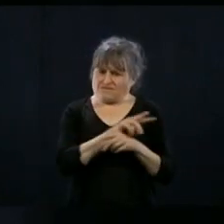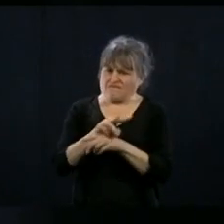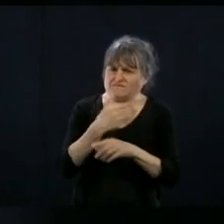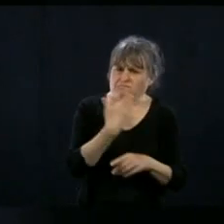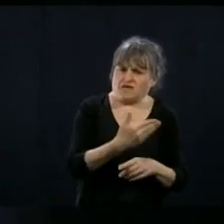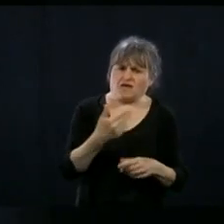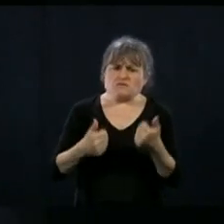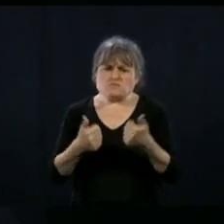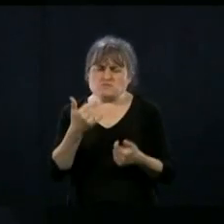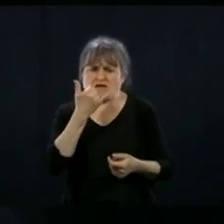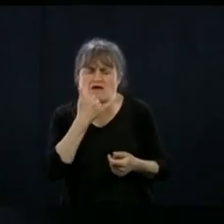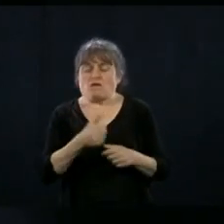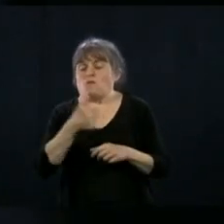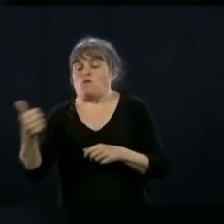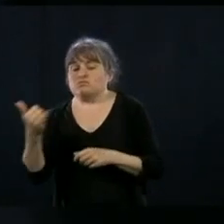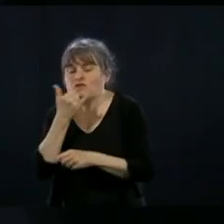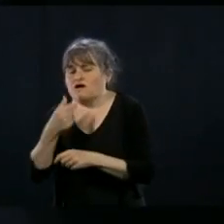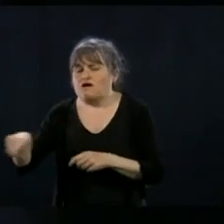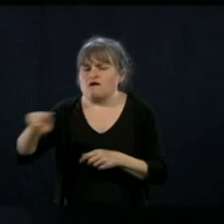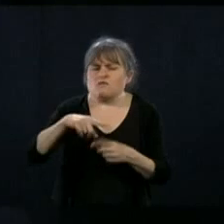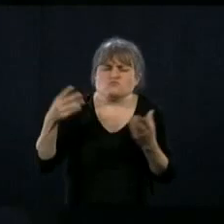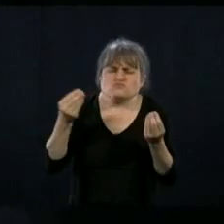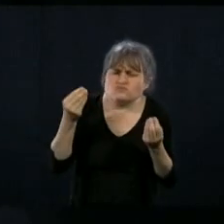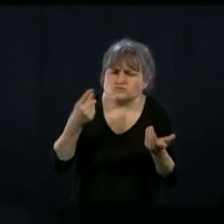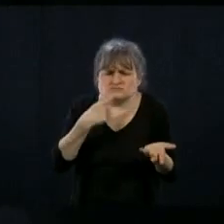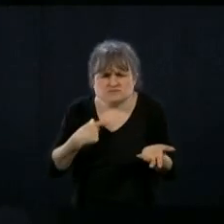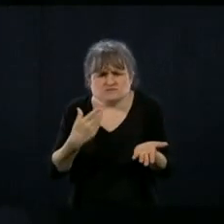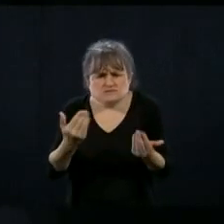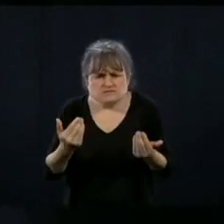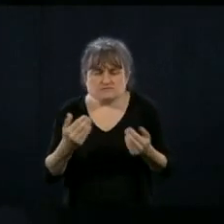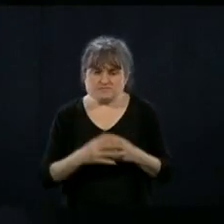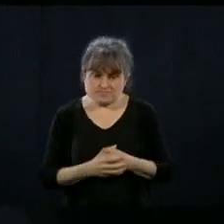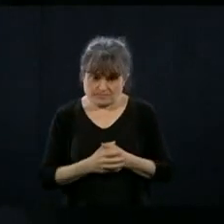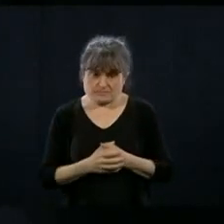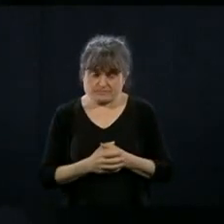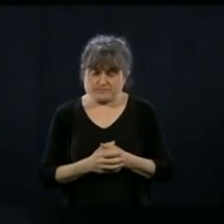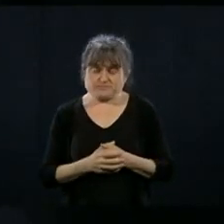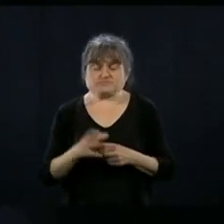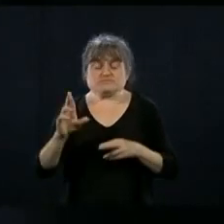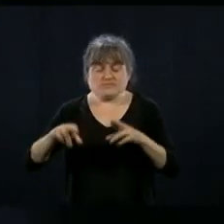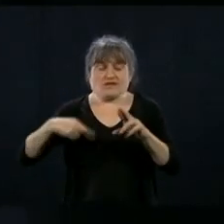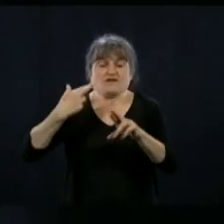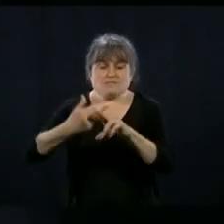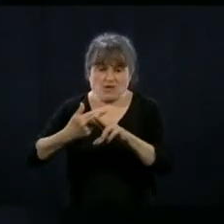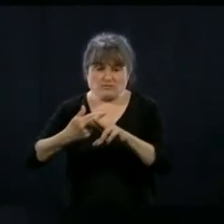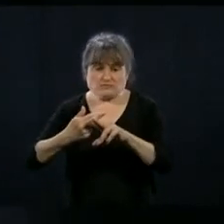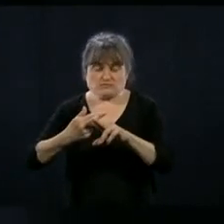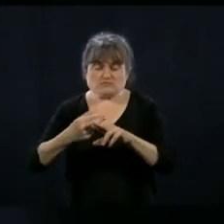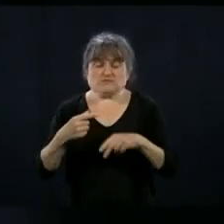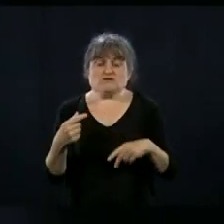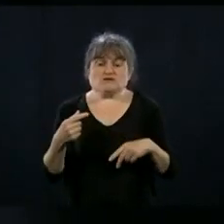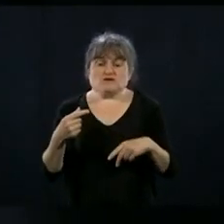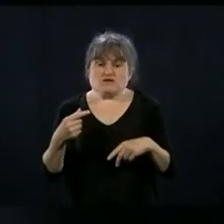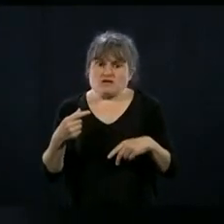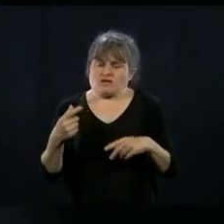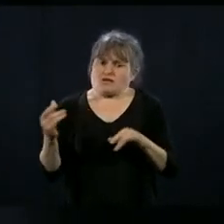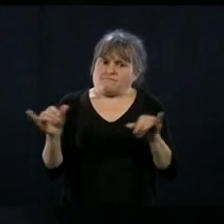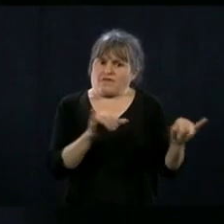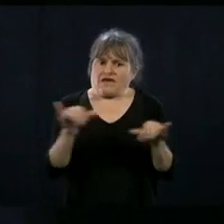did its verification correctly? According to the information that I have, there's no other similar